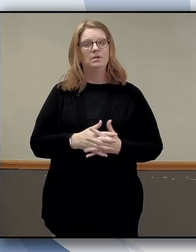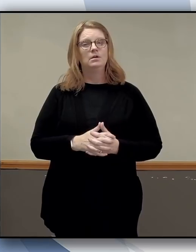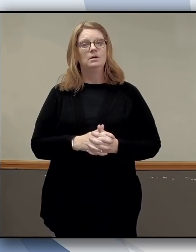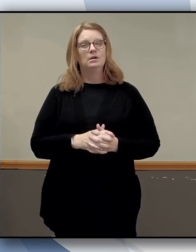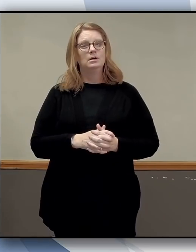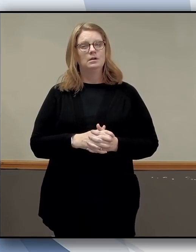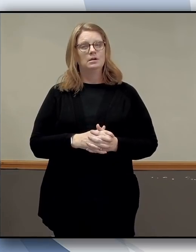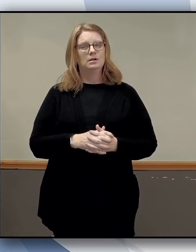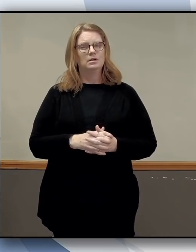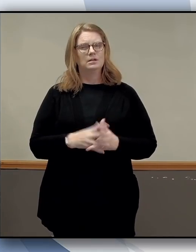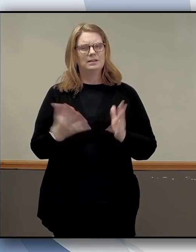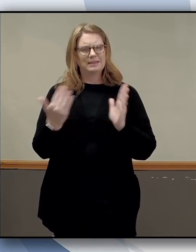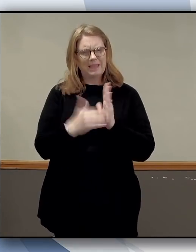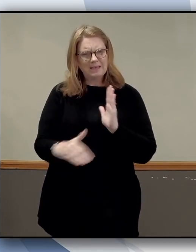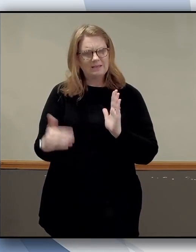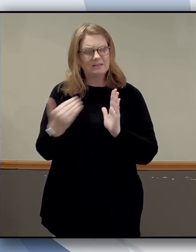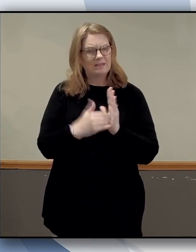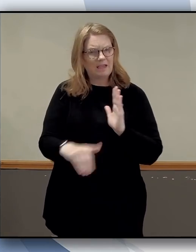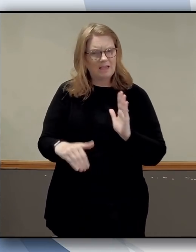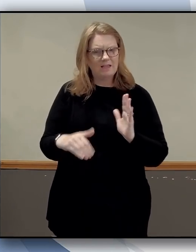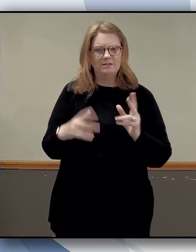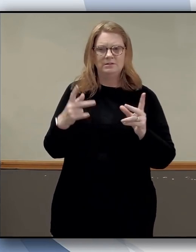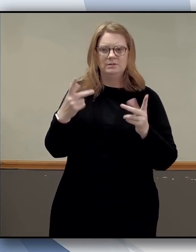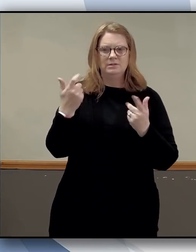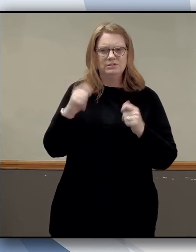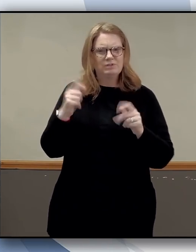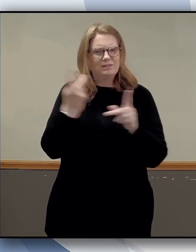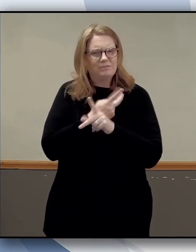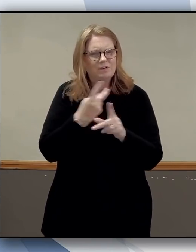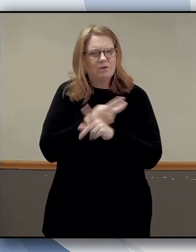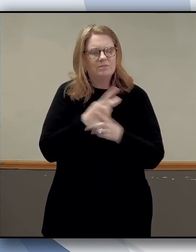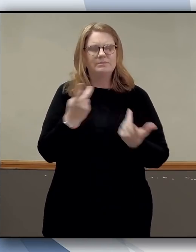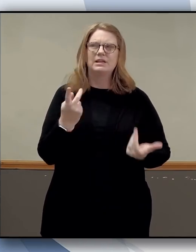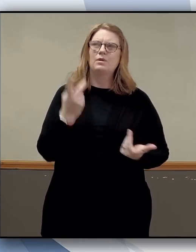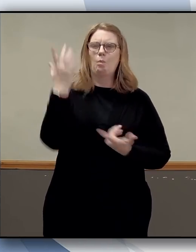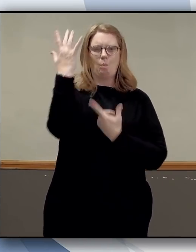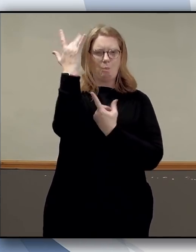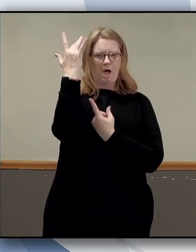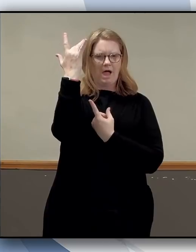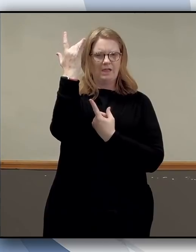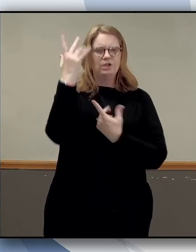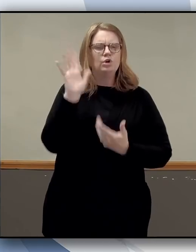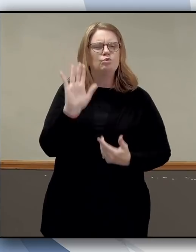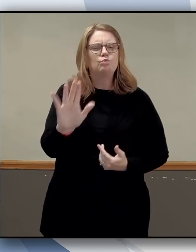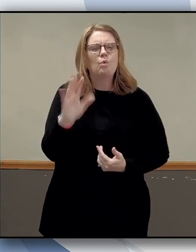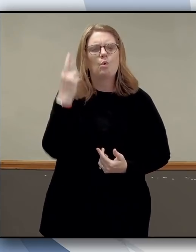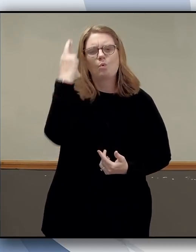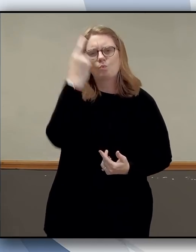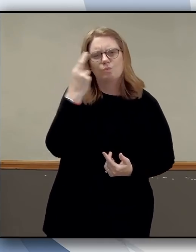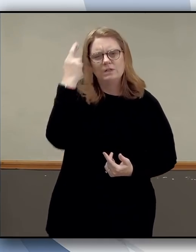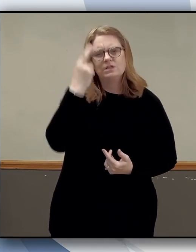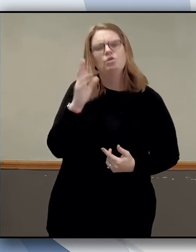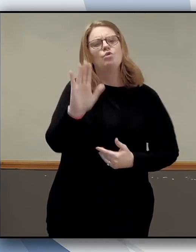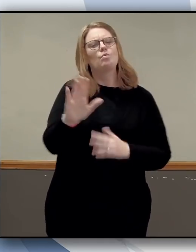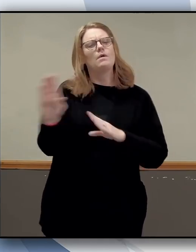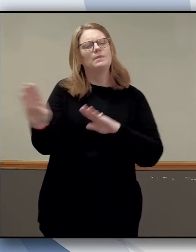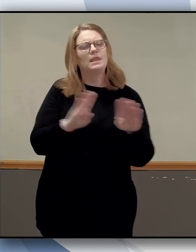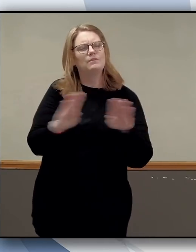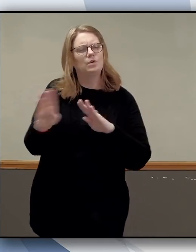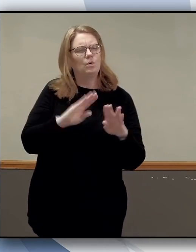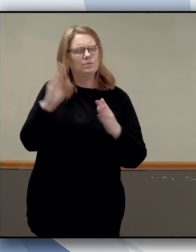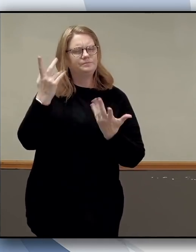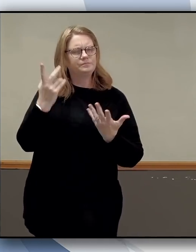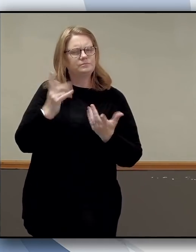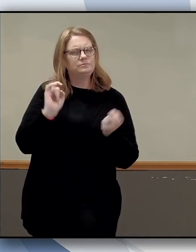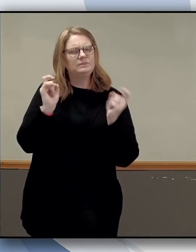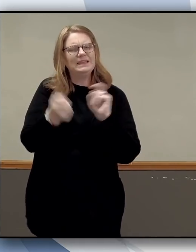We've talked at these conferences about finding your why. Why would you change your individual behavior to